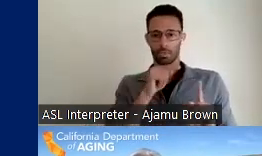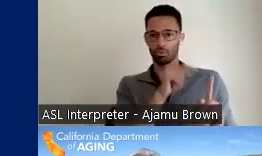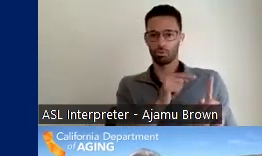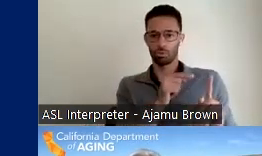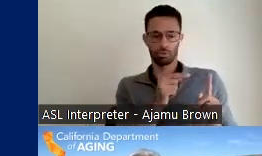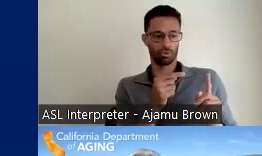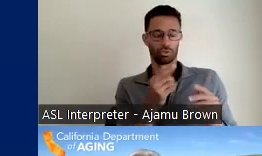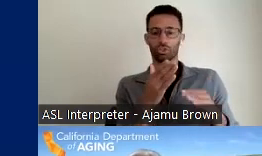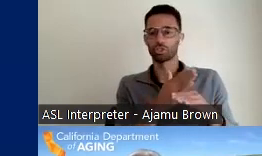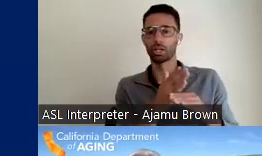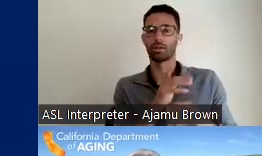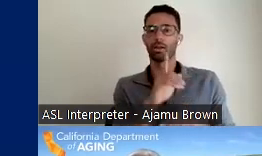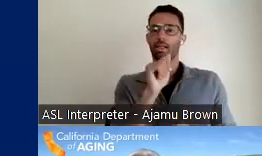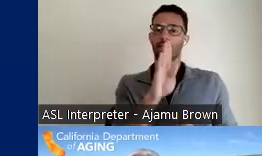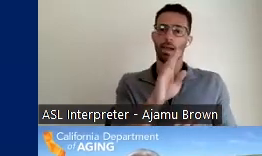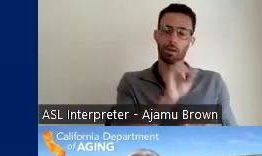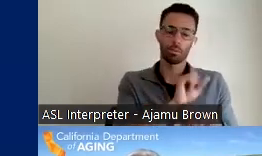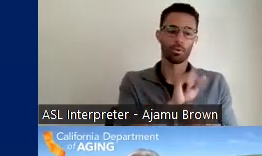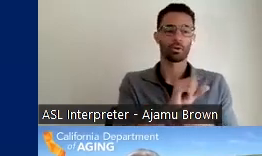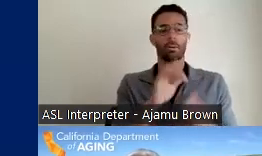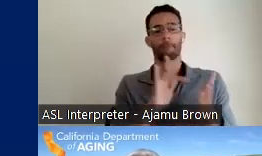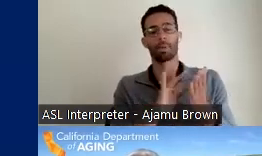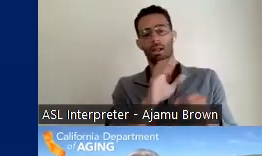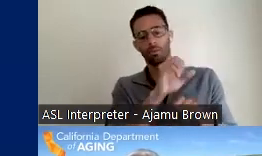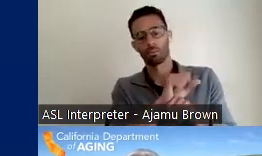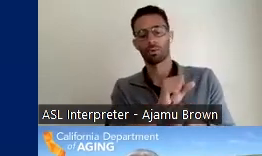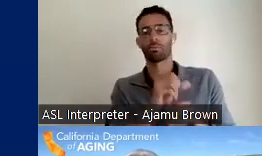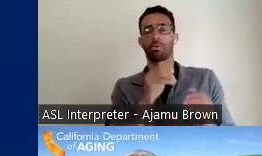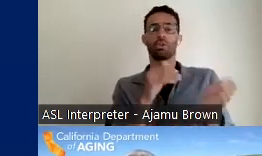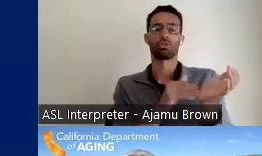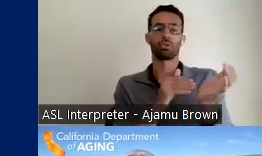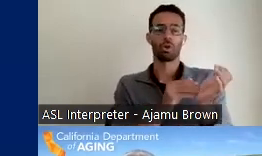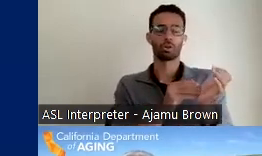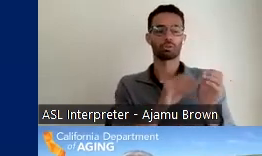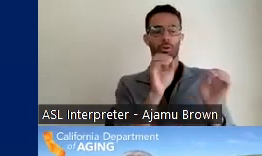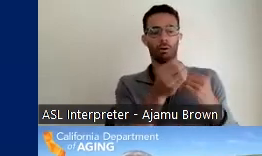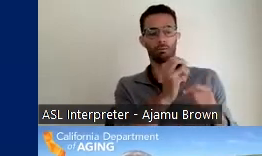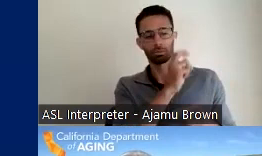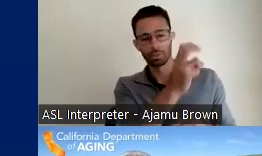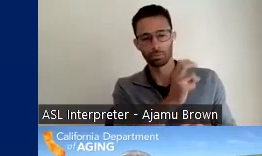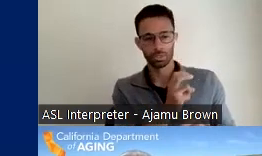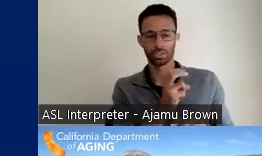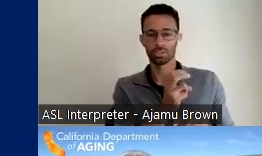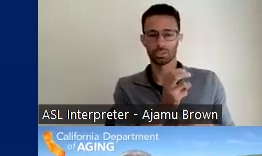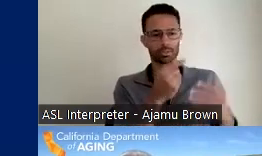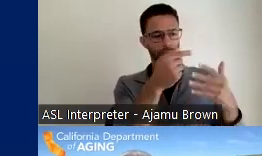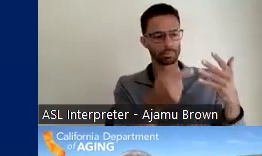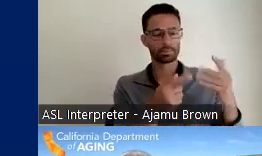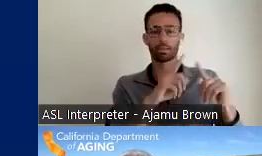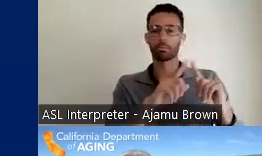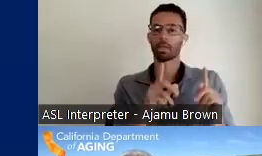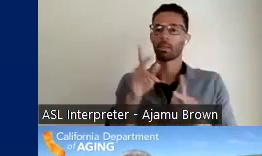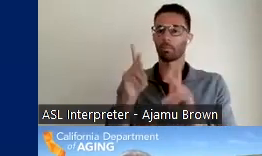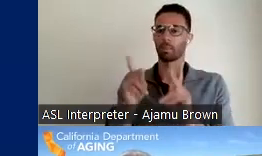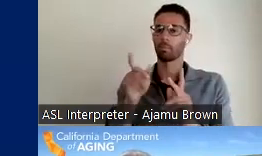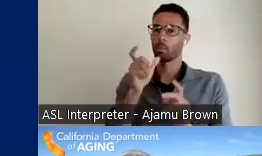your next medical appointment, getting to the doctor's office, those kinds of things, but you're not including the people that are doing the work. So